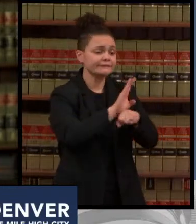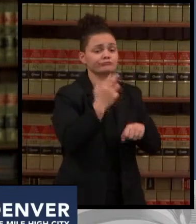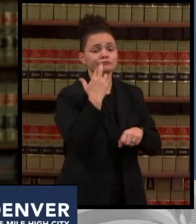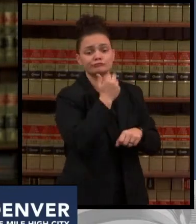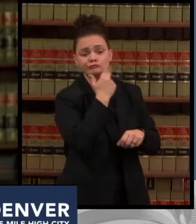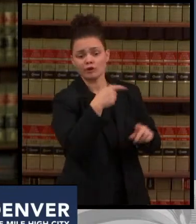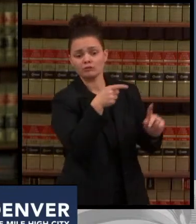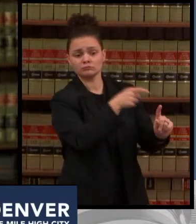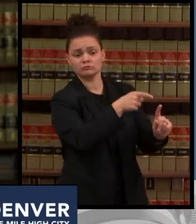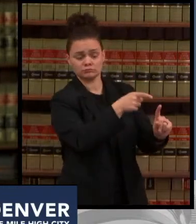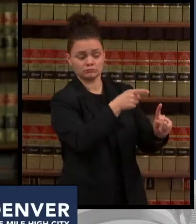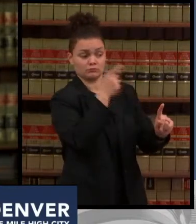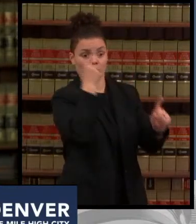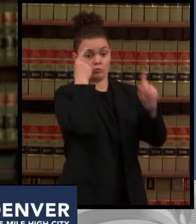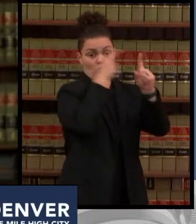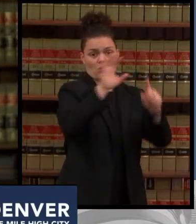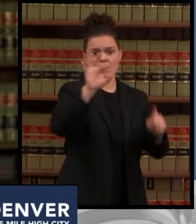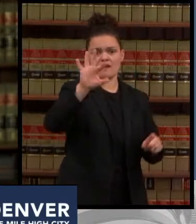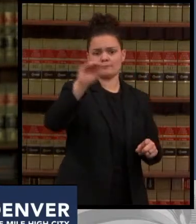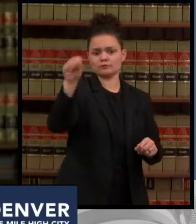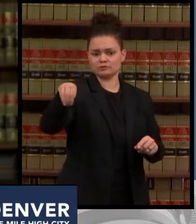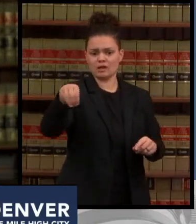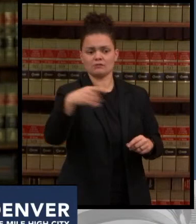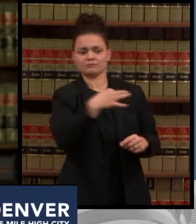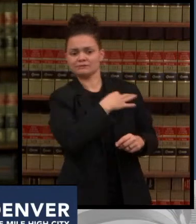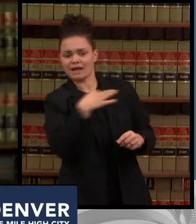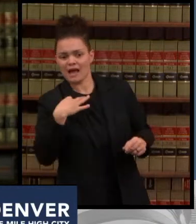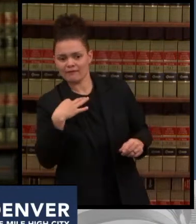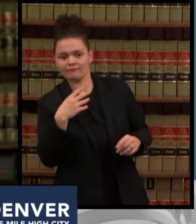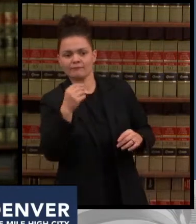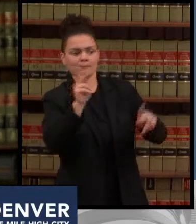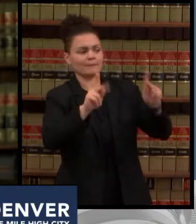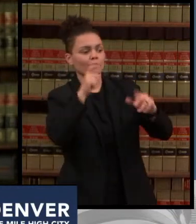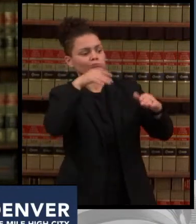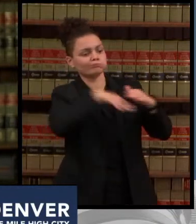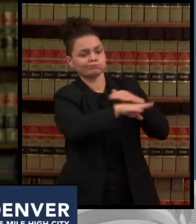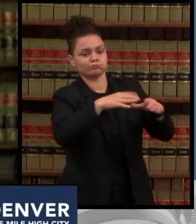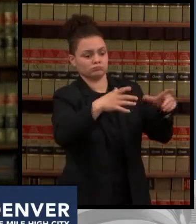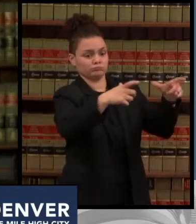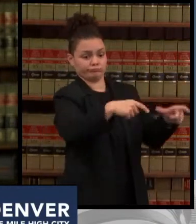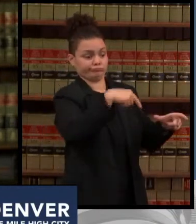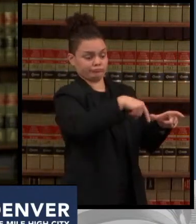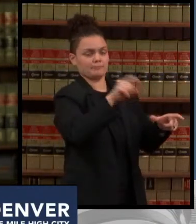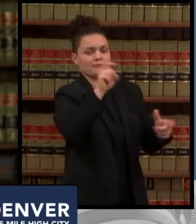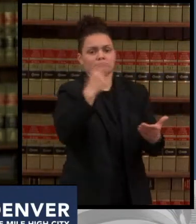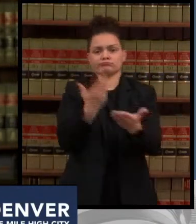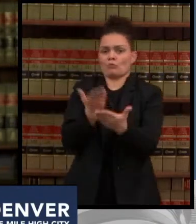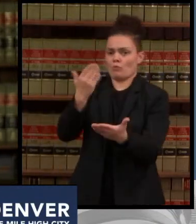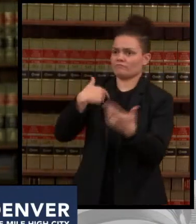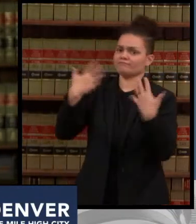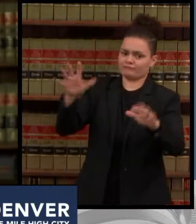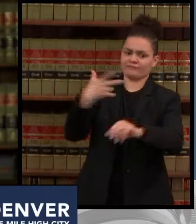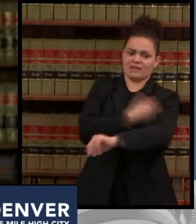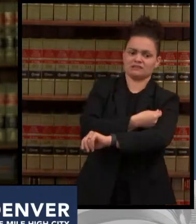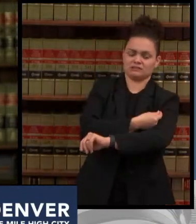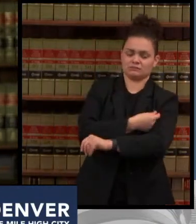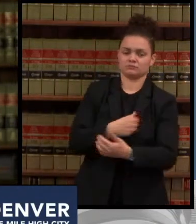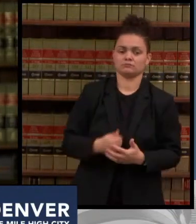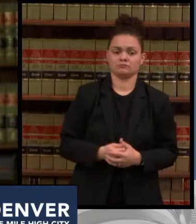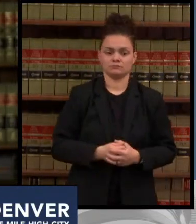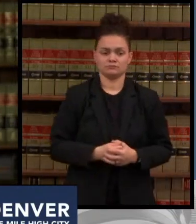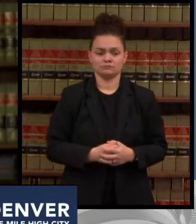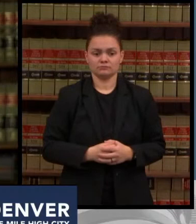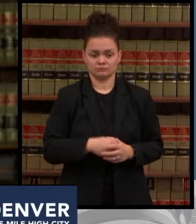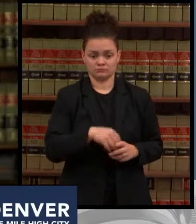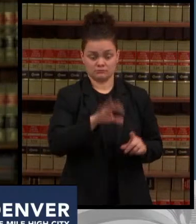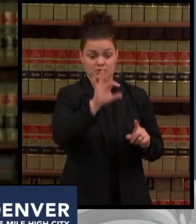et cetera, documented to be vaccinated, don't need to worry about the masks. The reason that scenario can be so effective